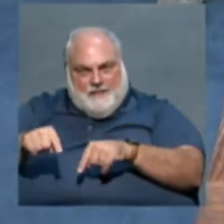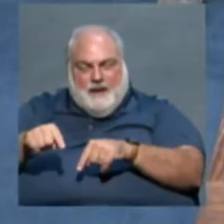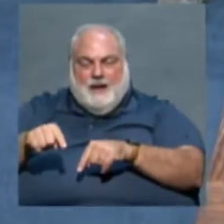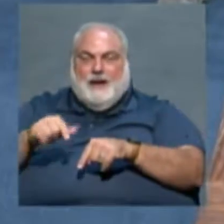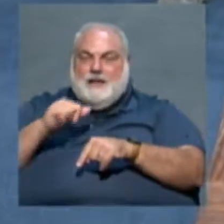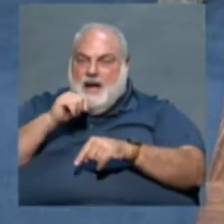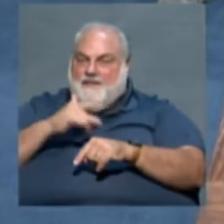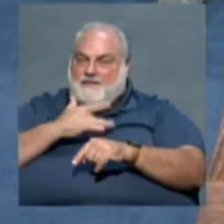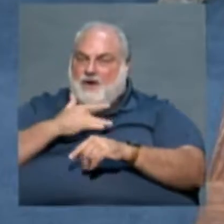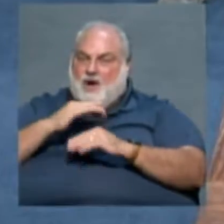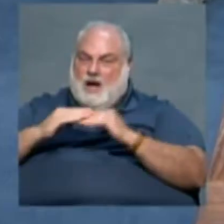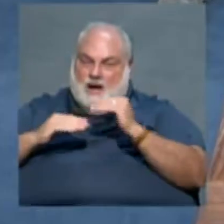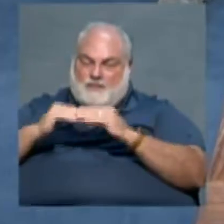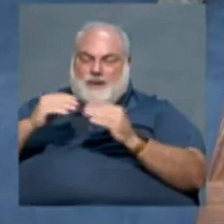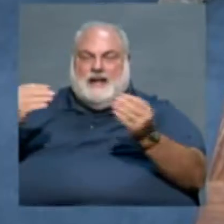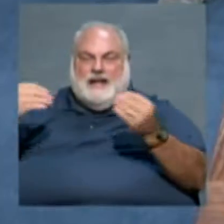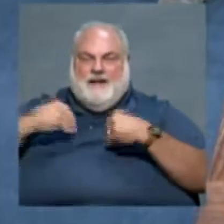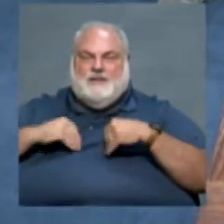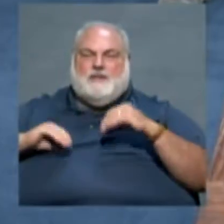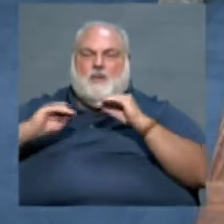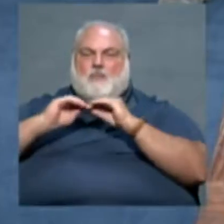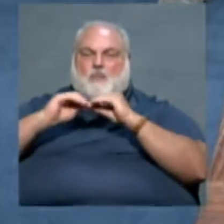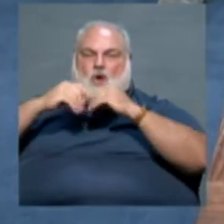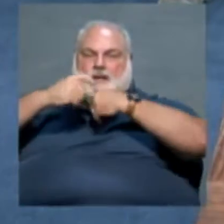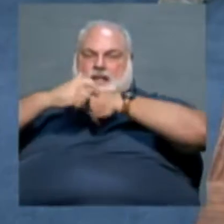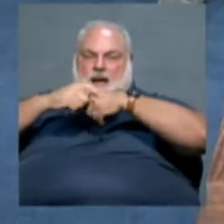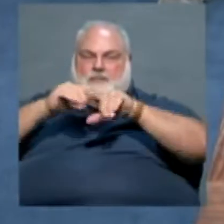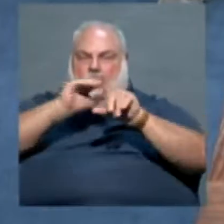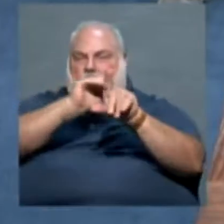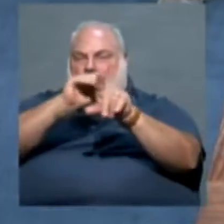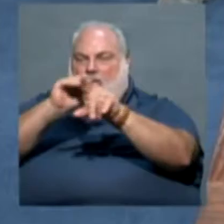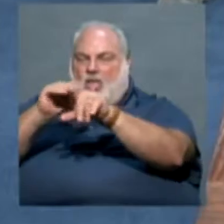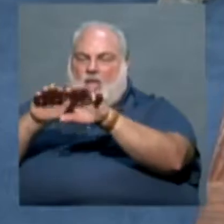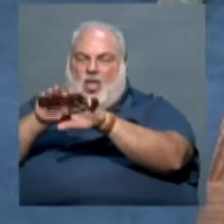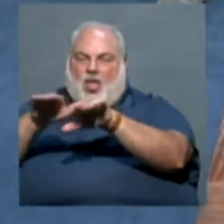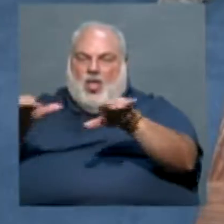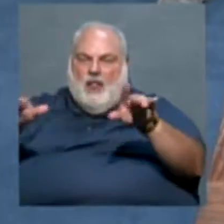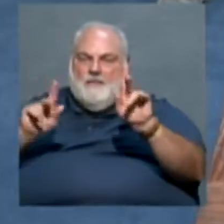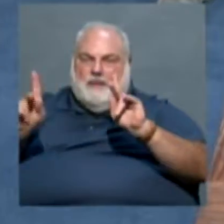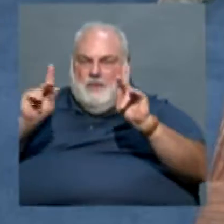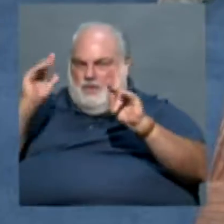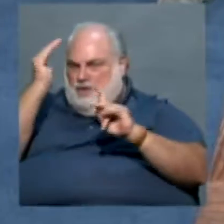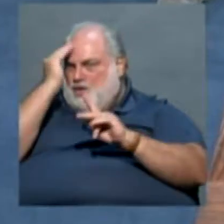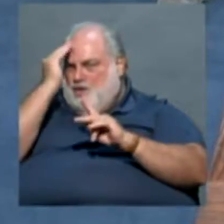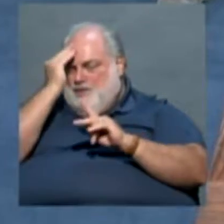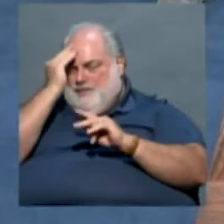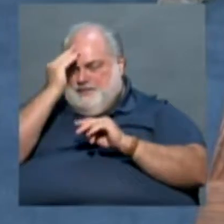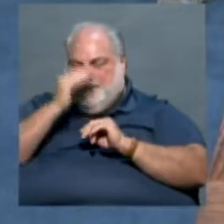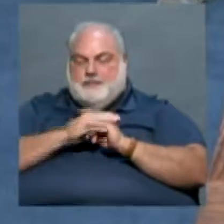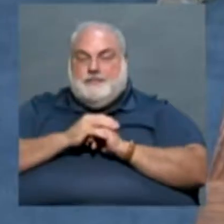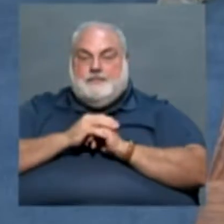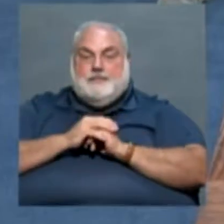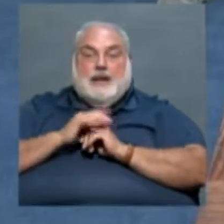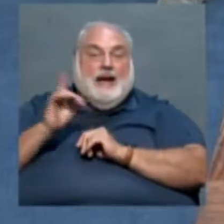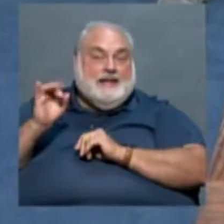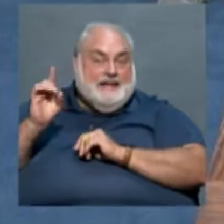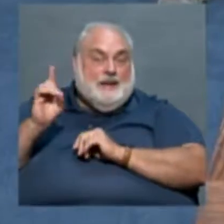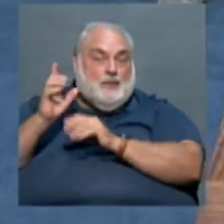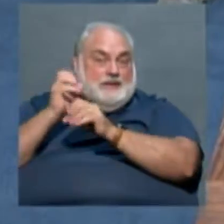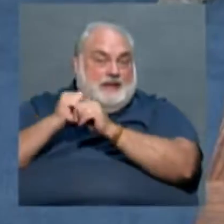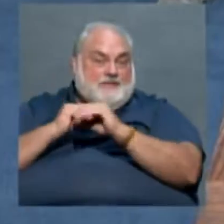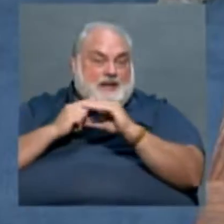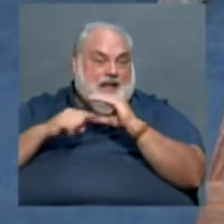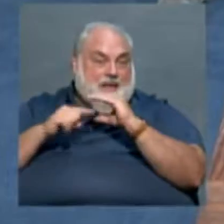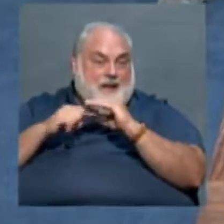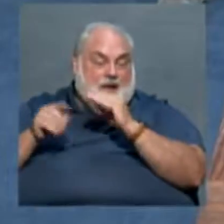these duplexes, at least give us more time to get the word out and let people know. I was able to get an email from one of the